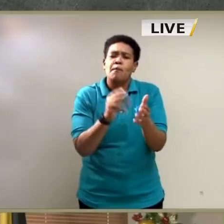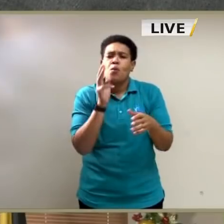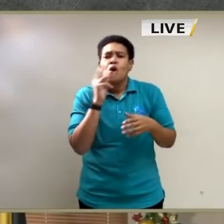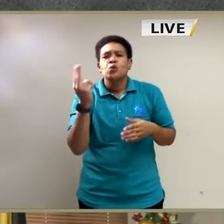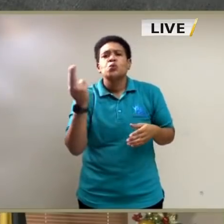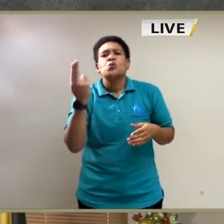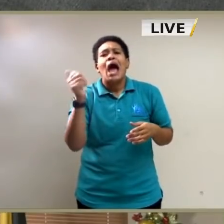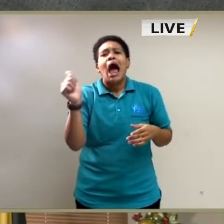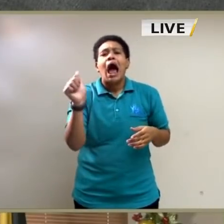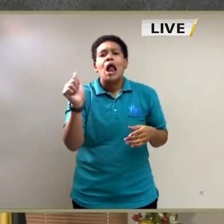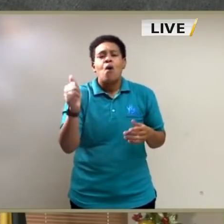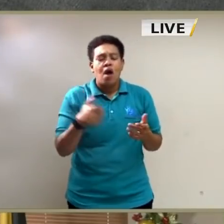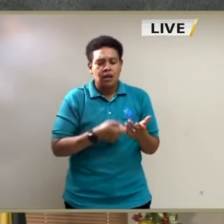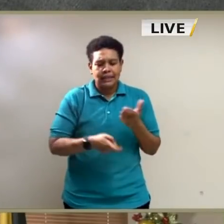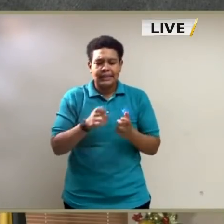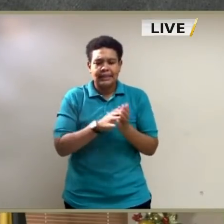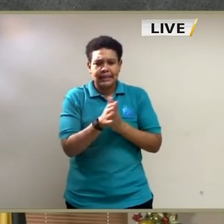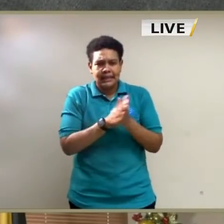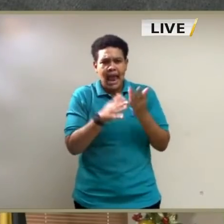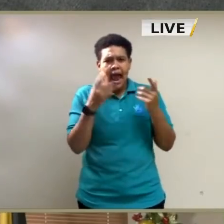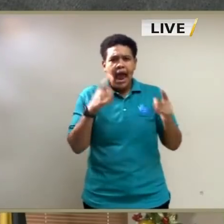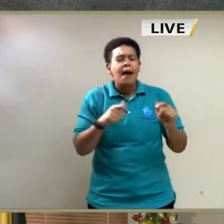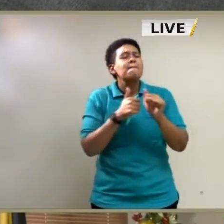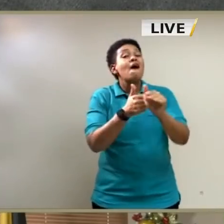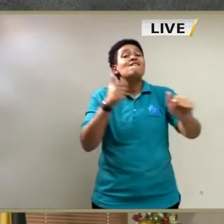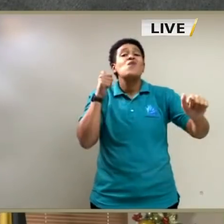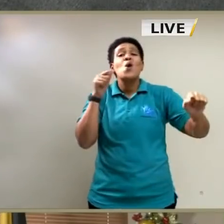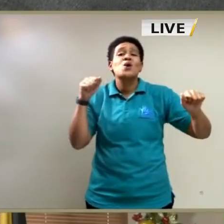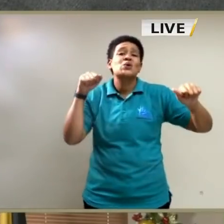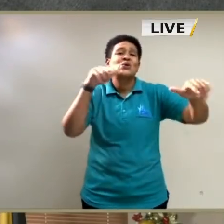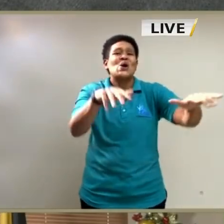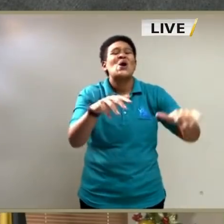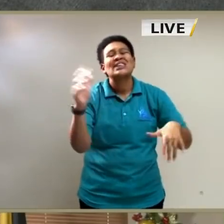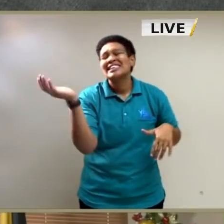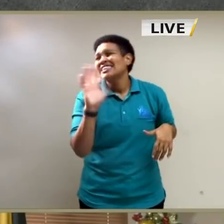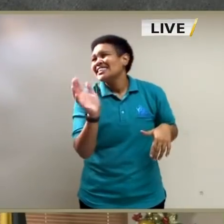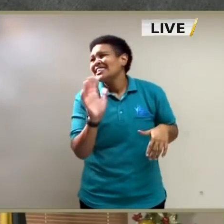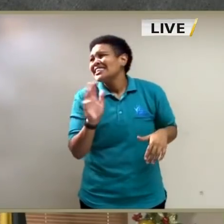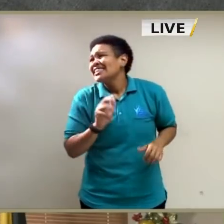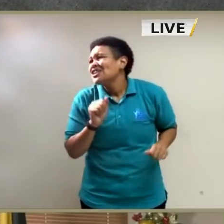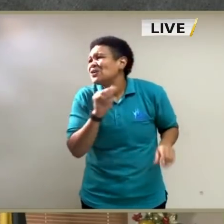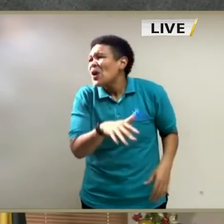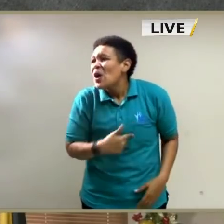alcohol-based hand sanitizer. Avoid crowds.